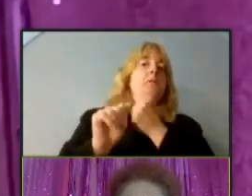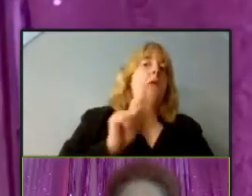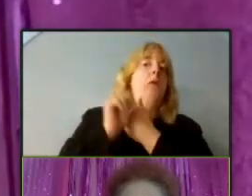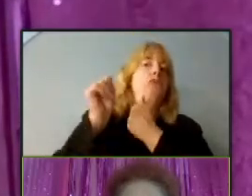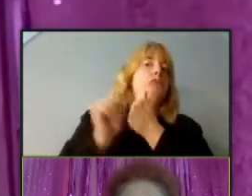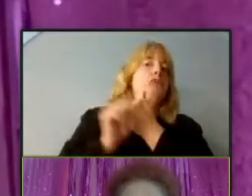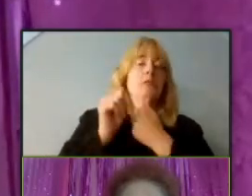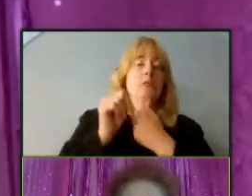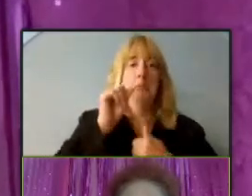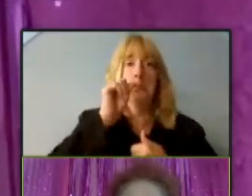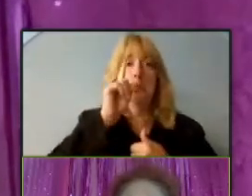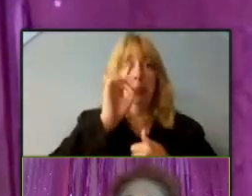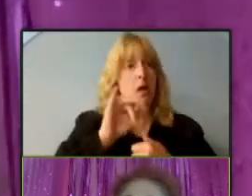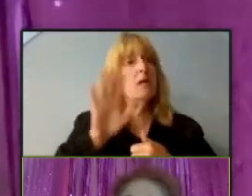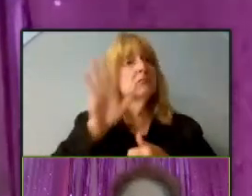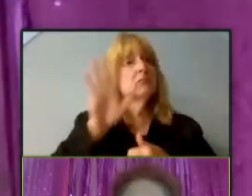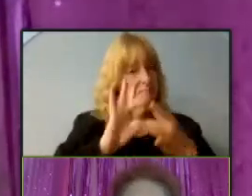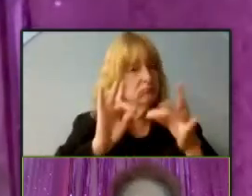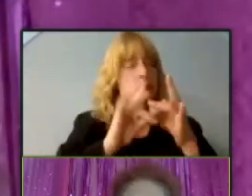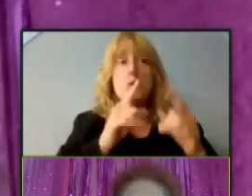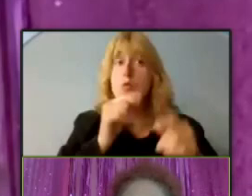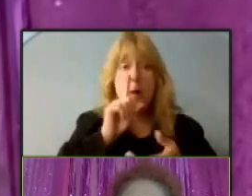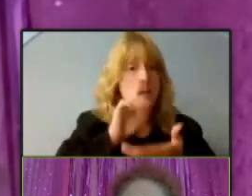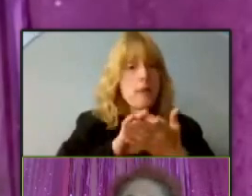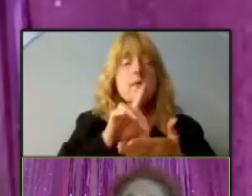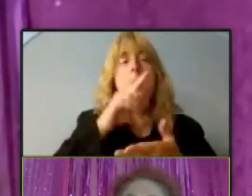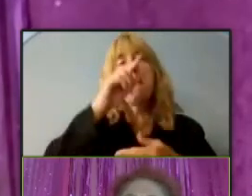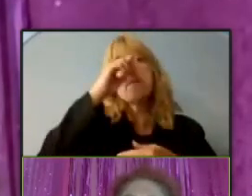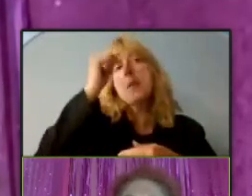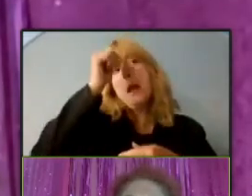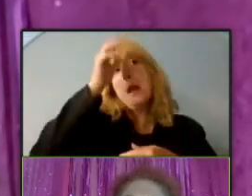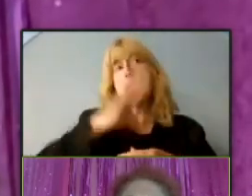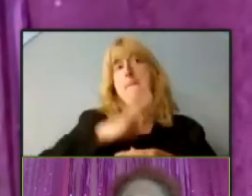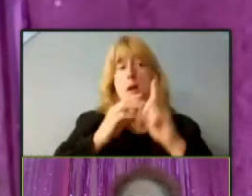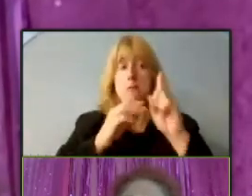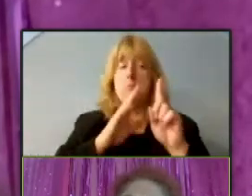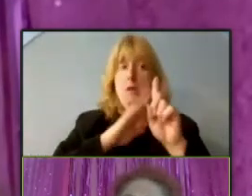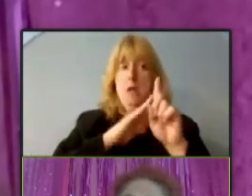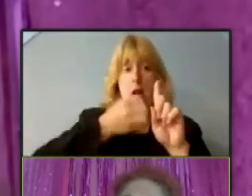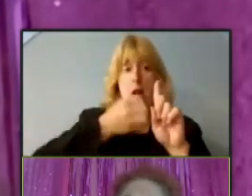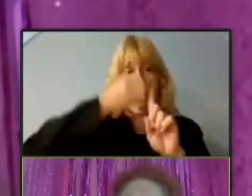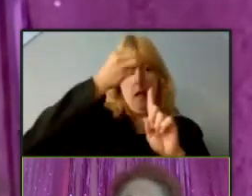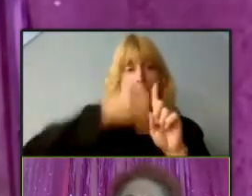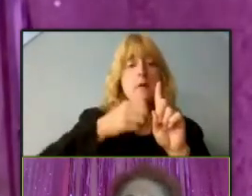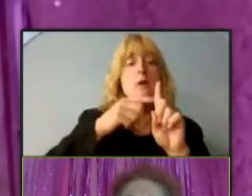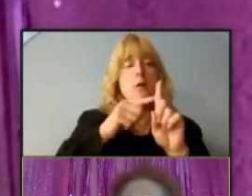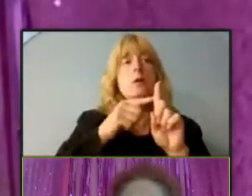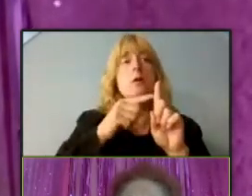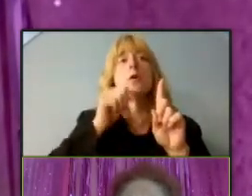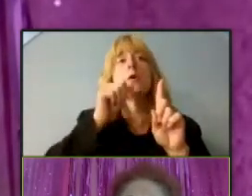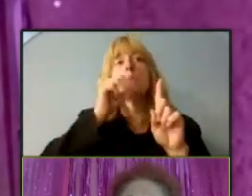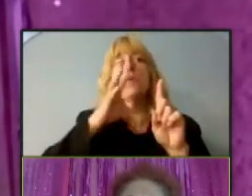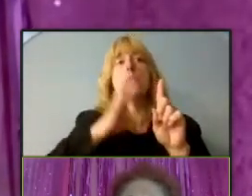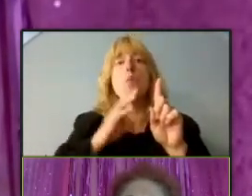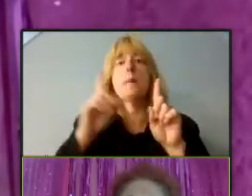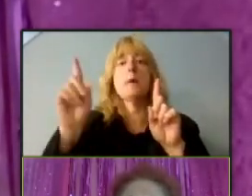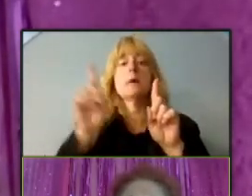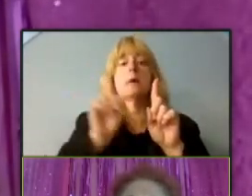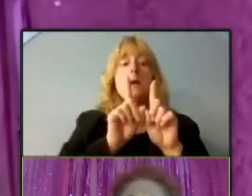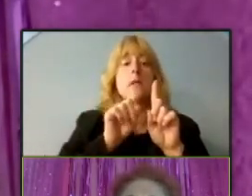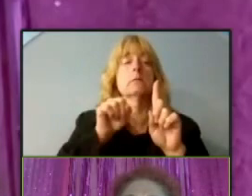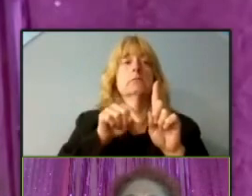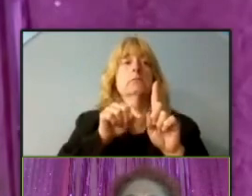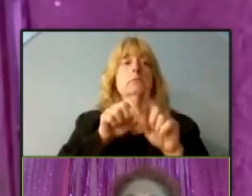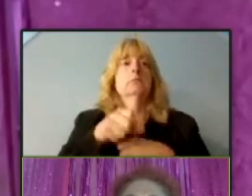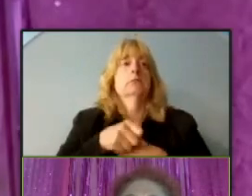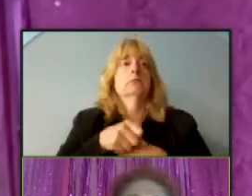couple examples for you. A Black man on an elevator or walking by. Notice a woman clenching her purse a little bit tighter? Or